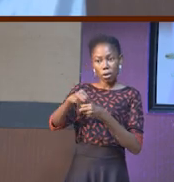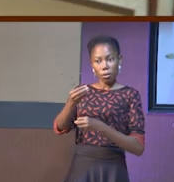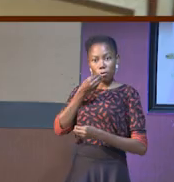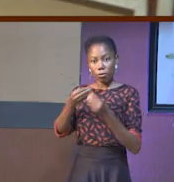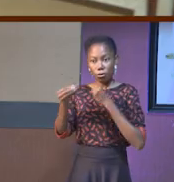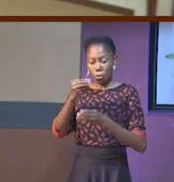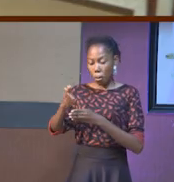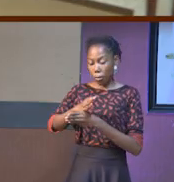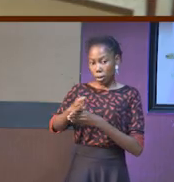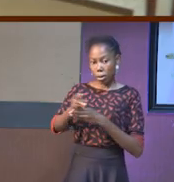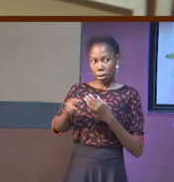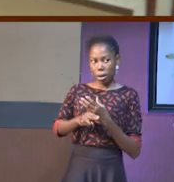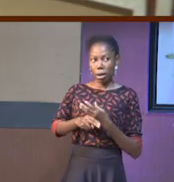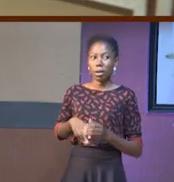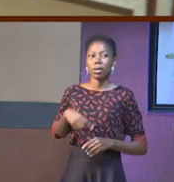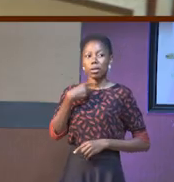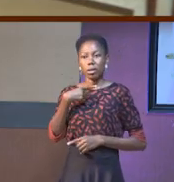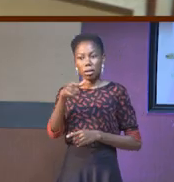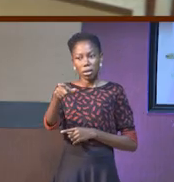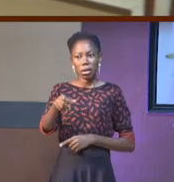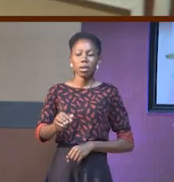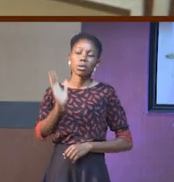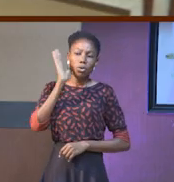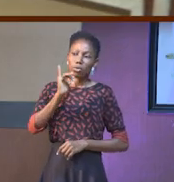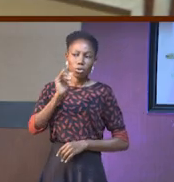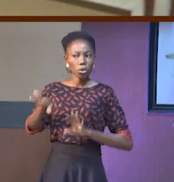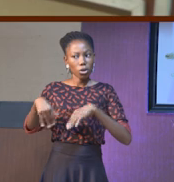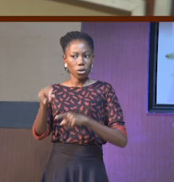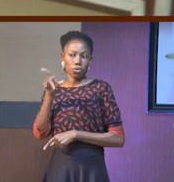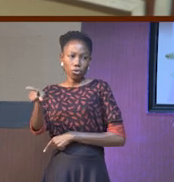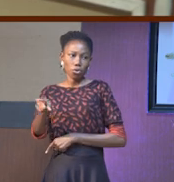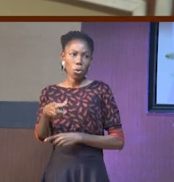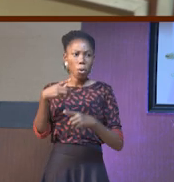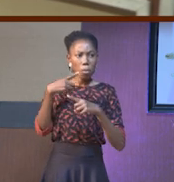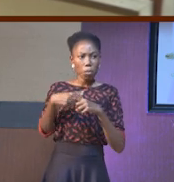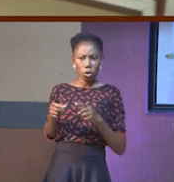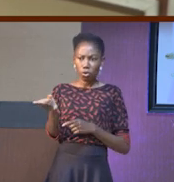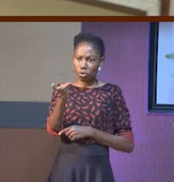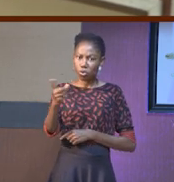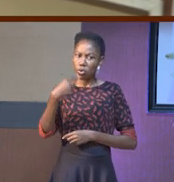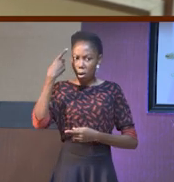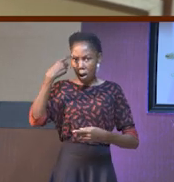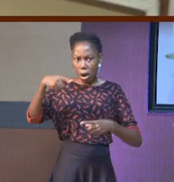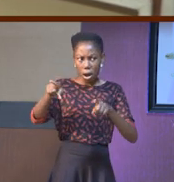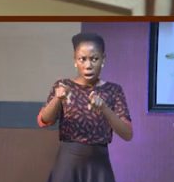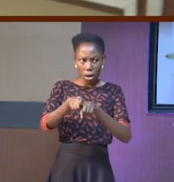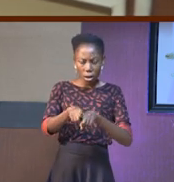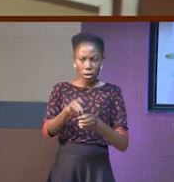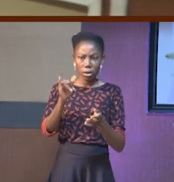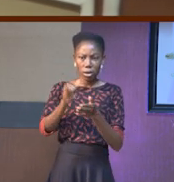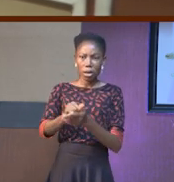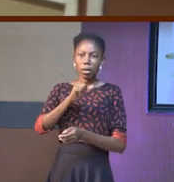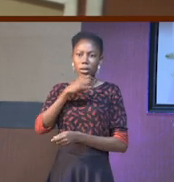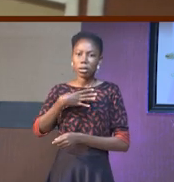business, there's probability that she might not have even given the money to you. But you both said the two of you are theater